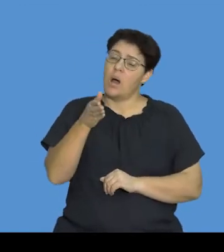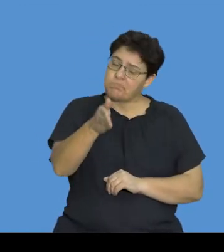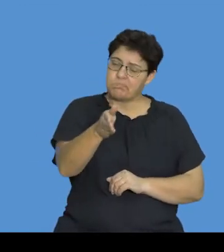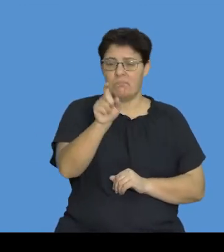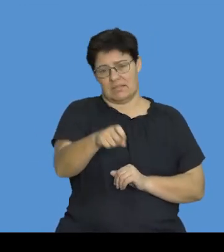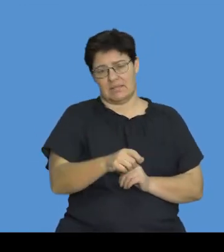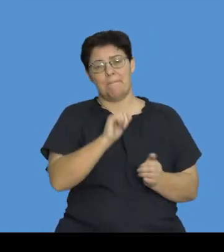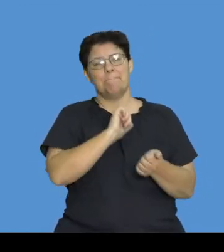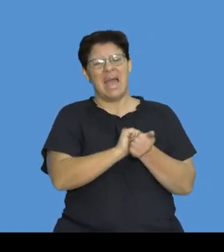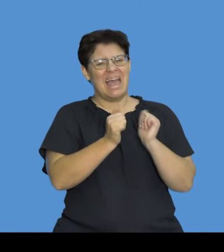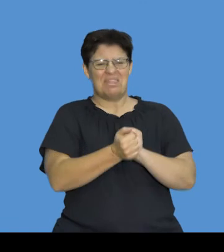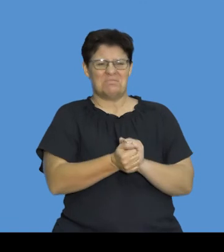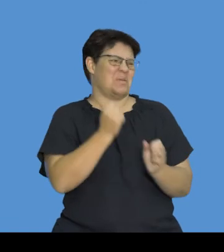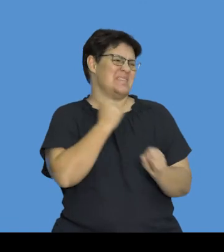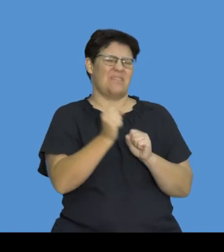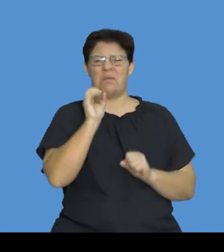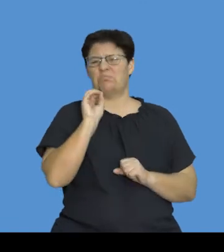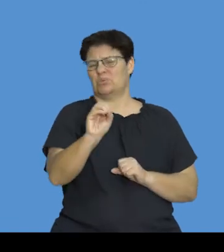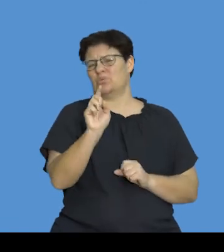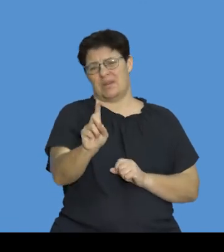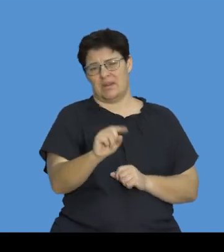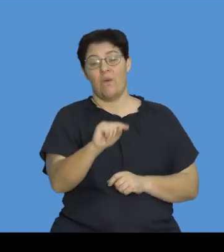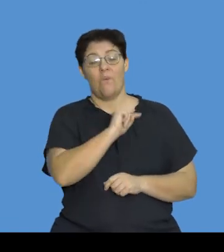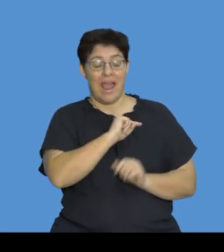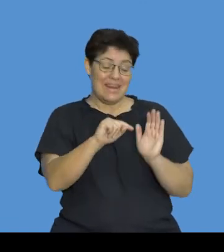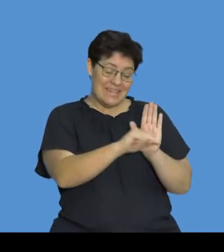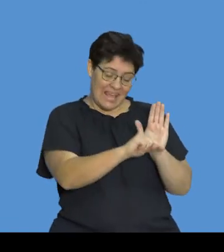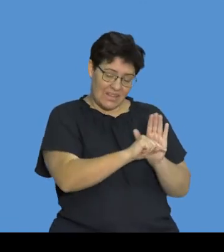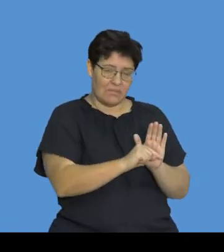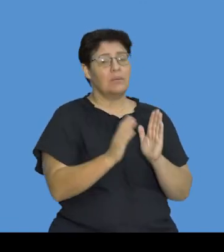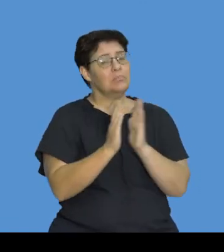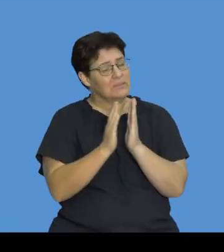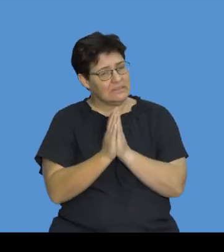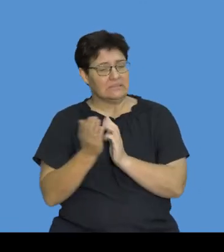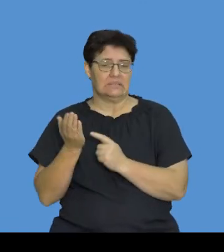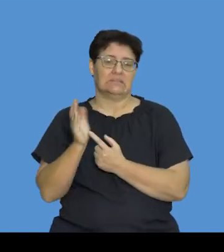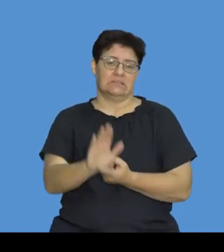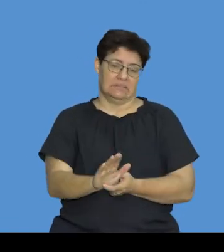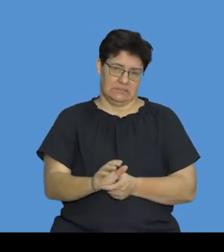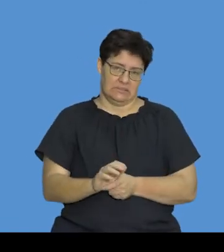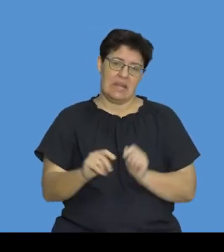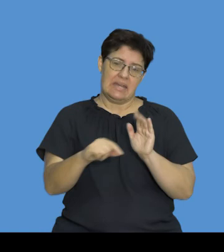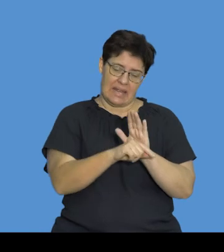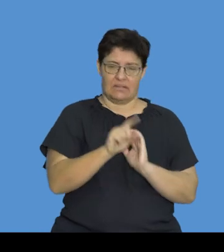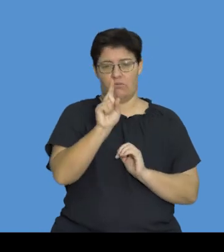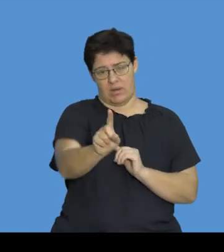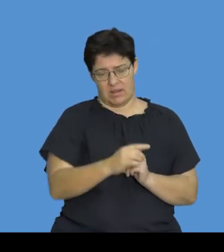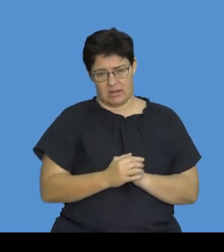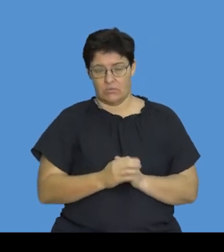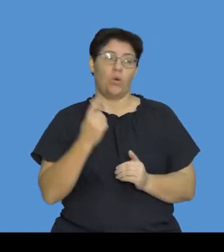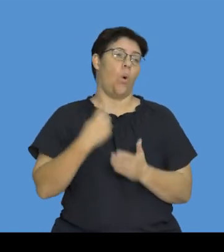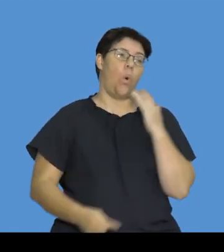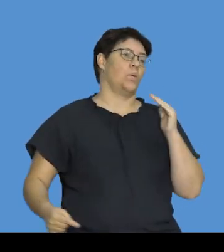in maths we hardly write a 1, because of the negative, you must please indicate it as negative 1 and not